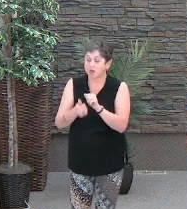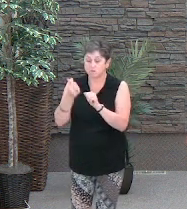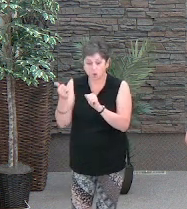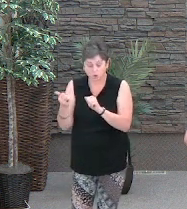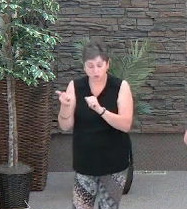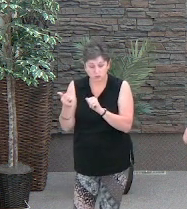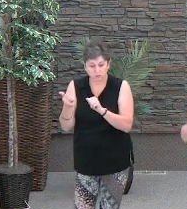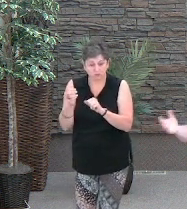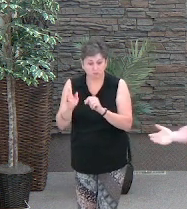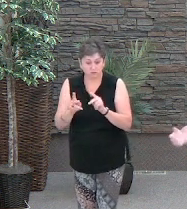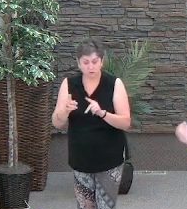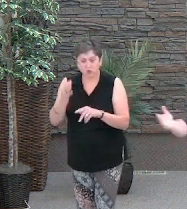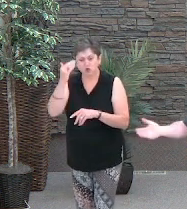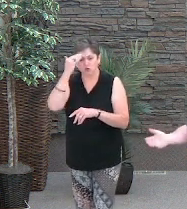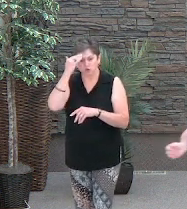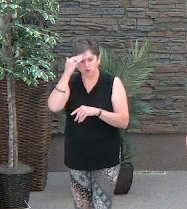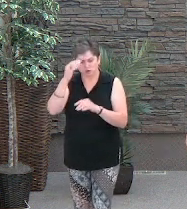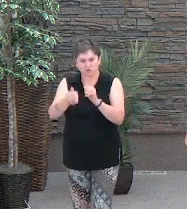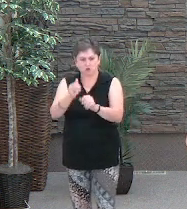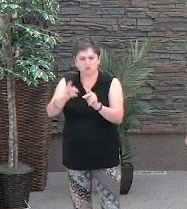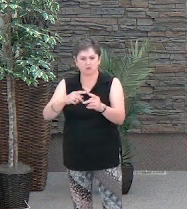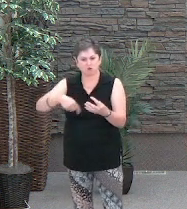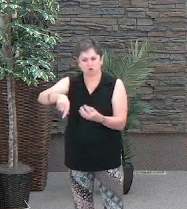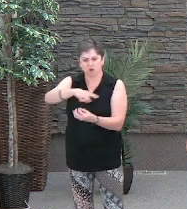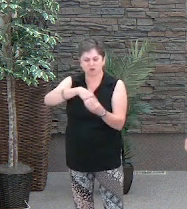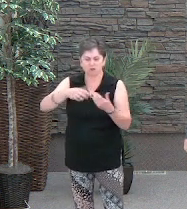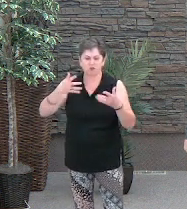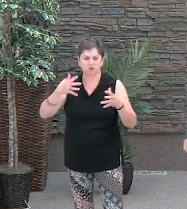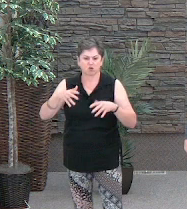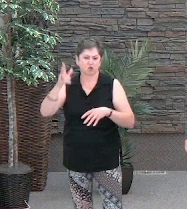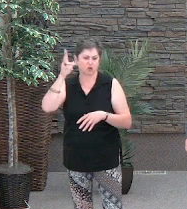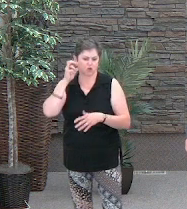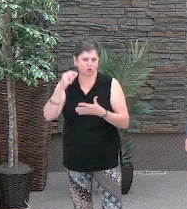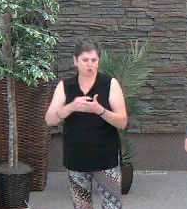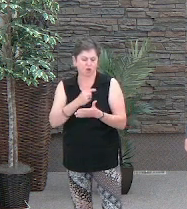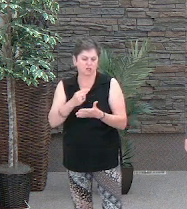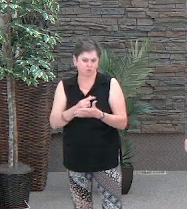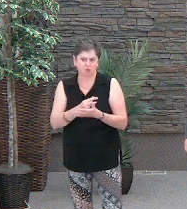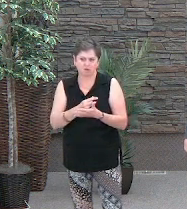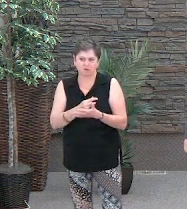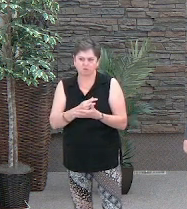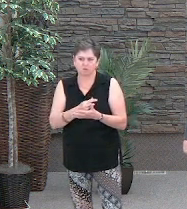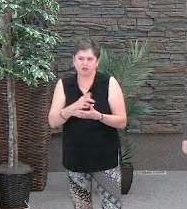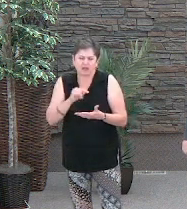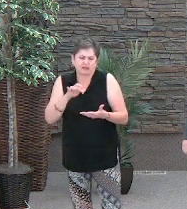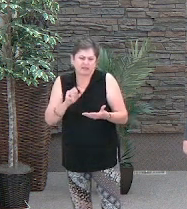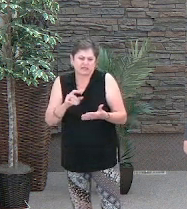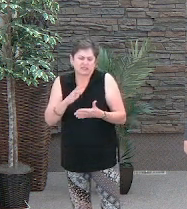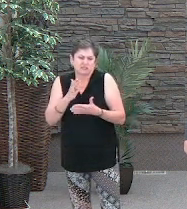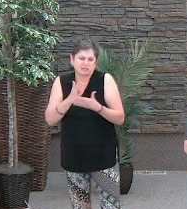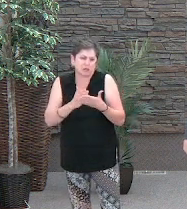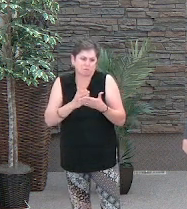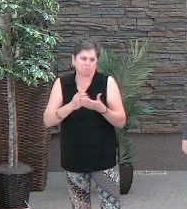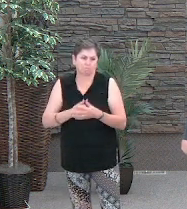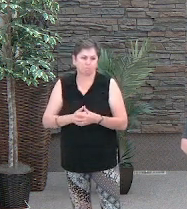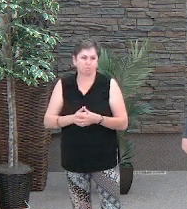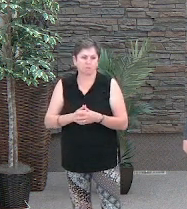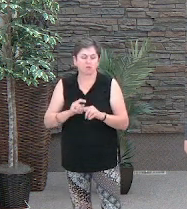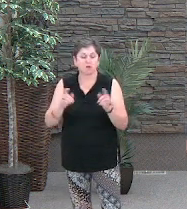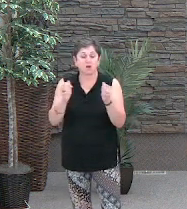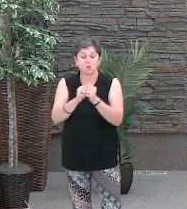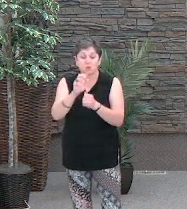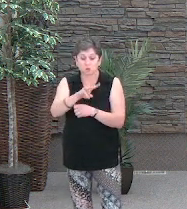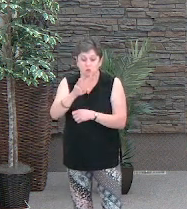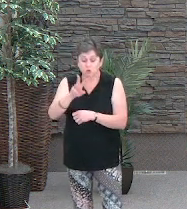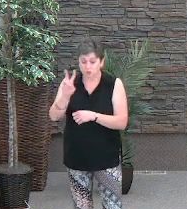them knew that most people around them had already heard the gospel, at least to some degree. But with World